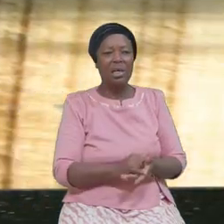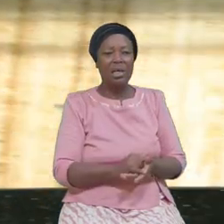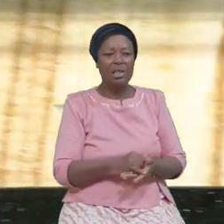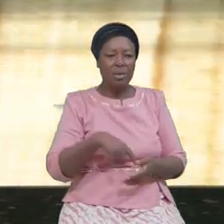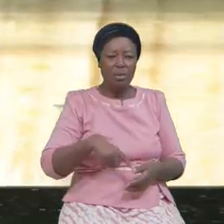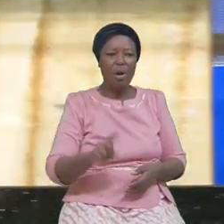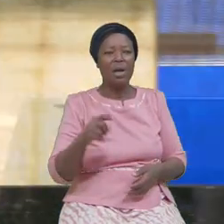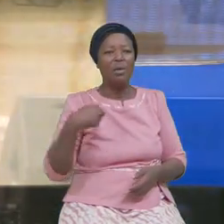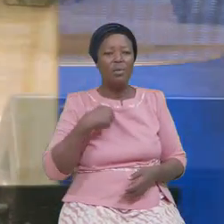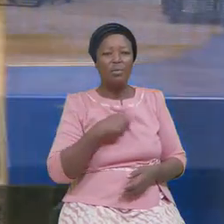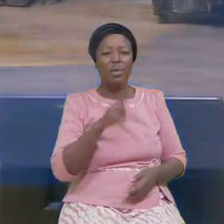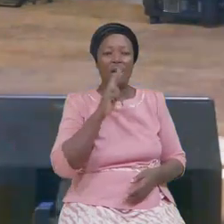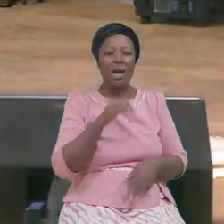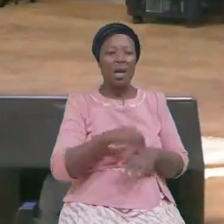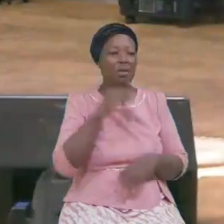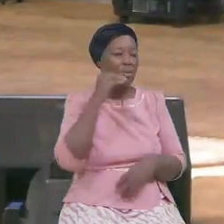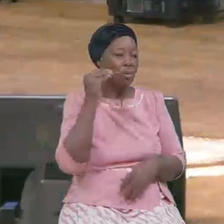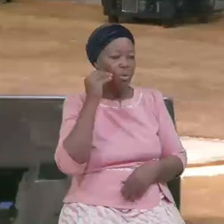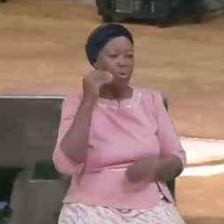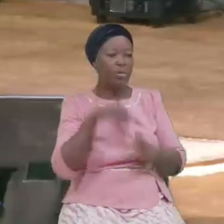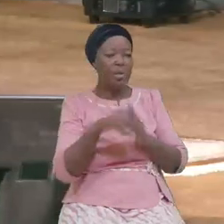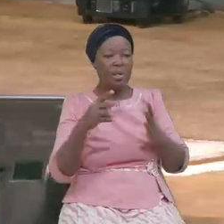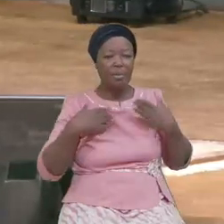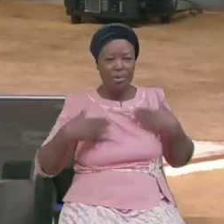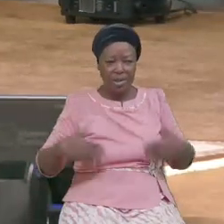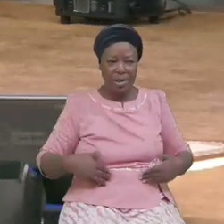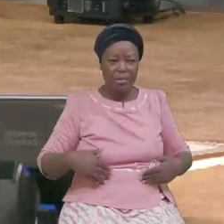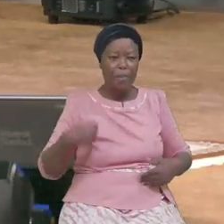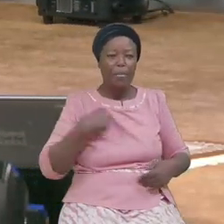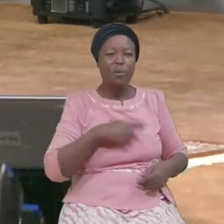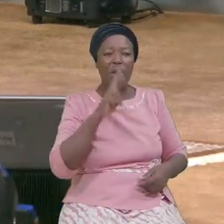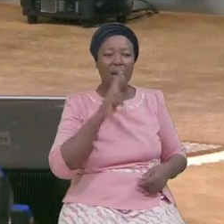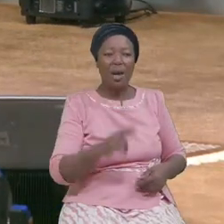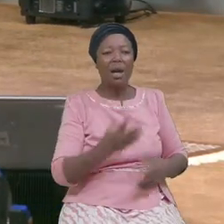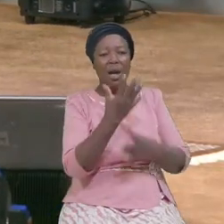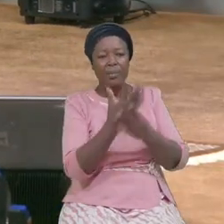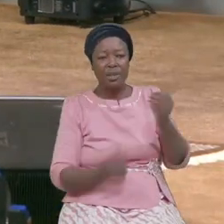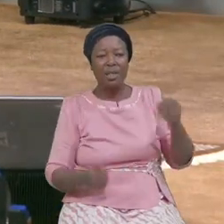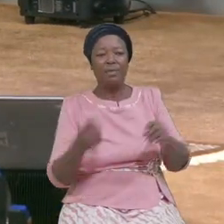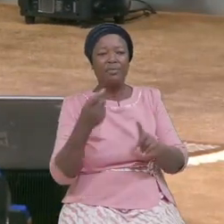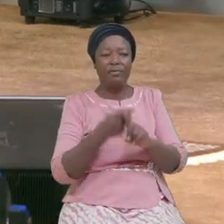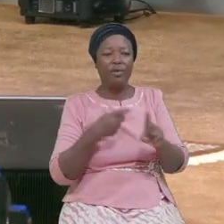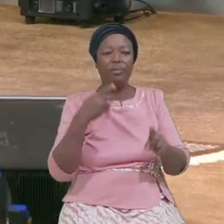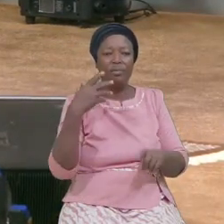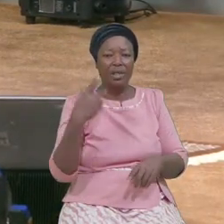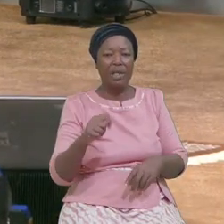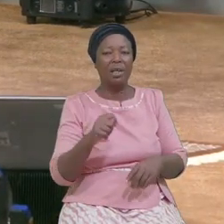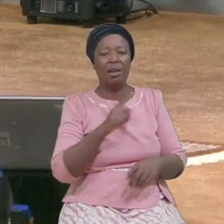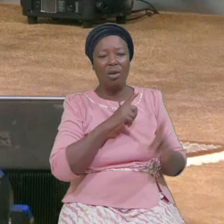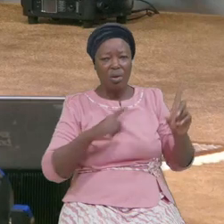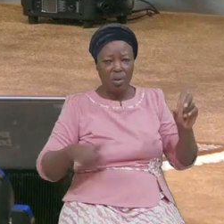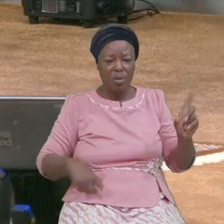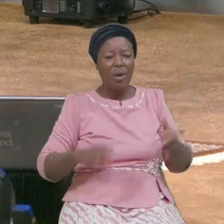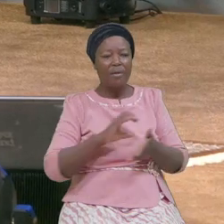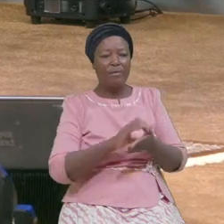once we're at home in the body, we are absent from the Lord.